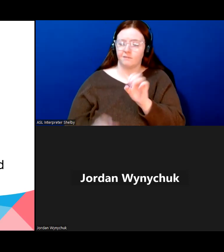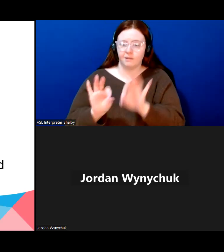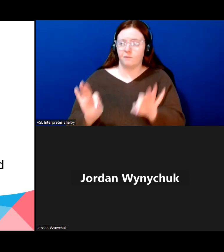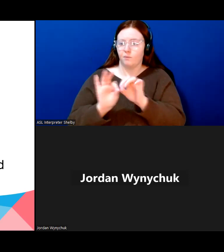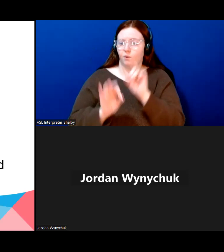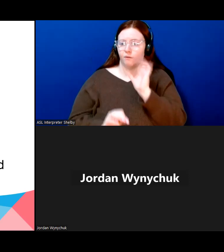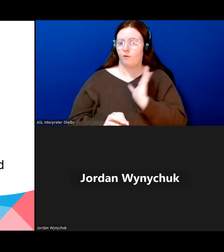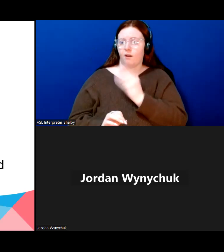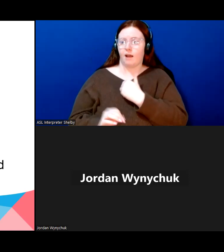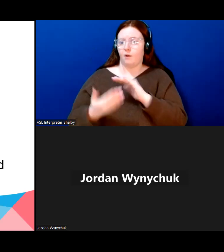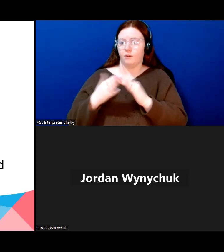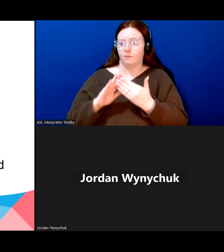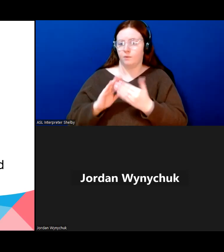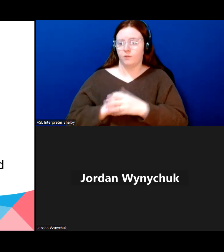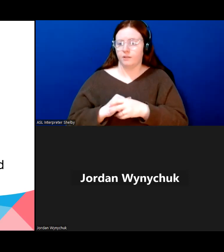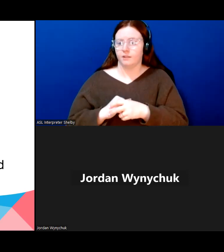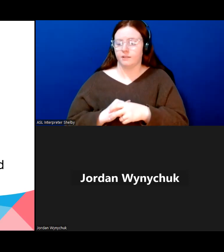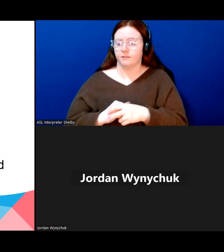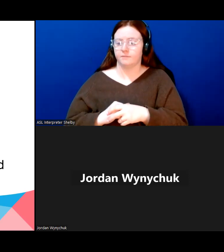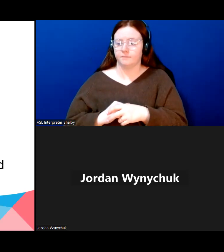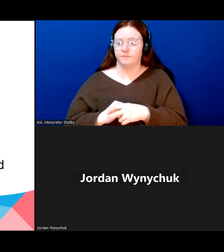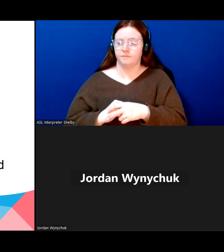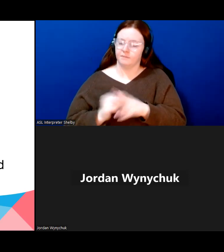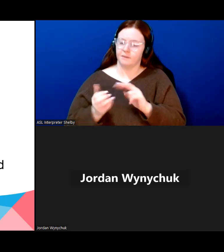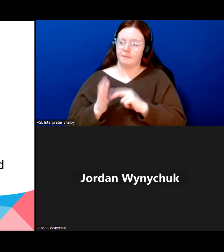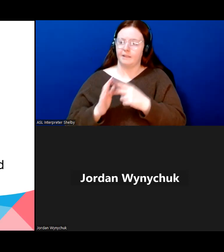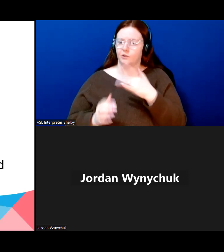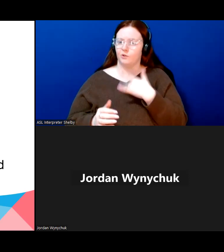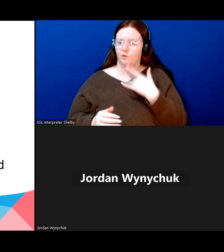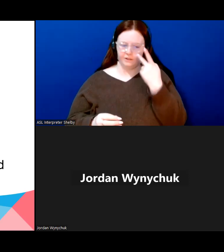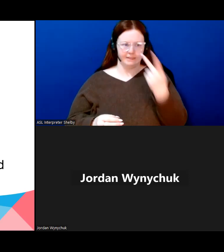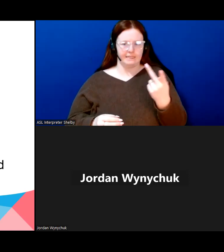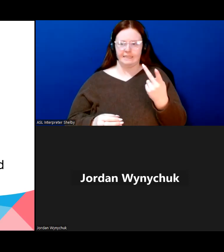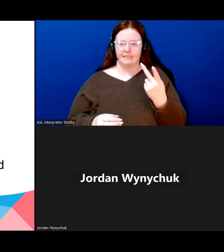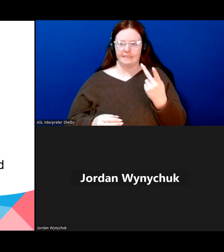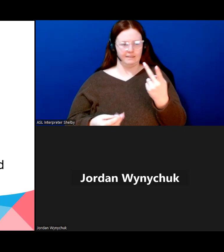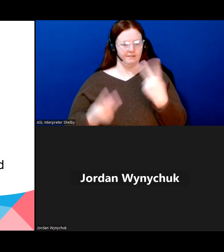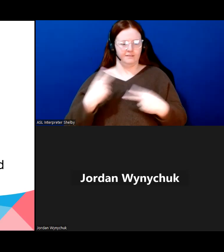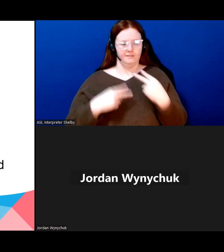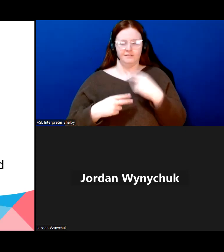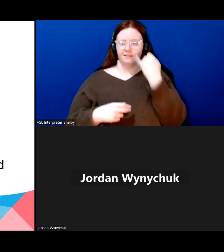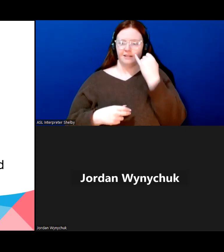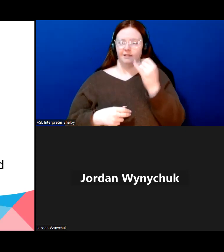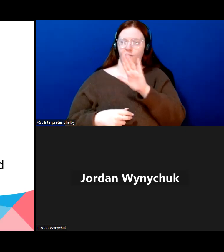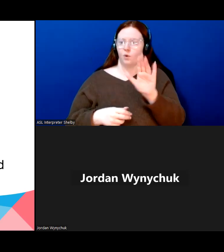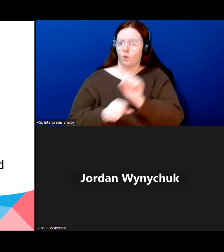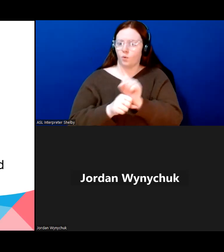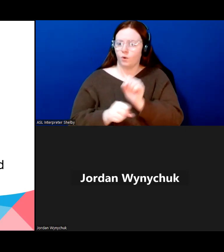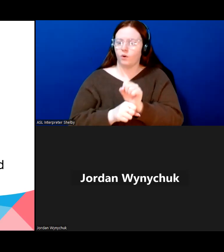work context. You feel seen when your workplace